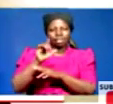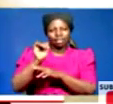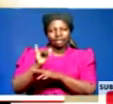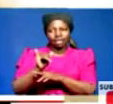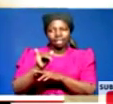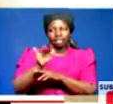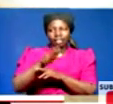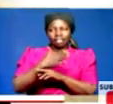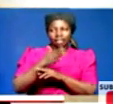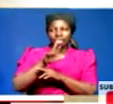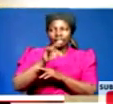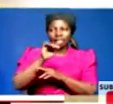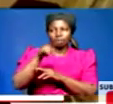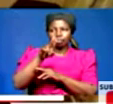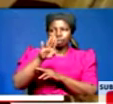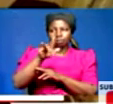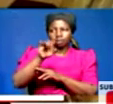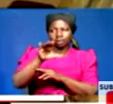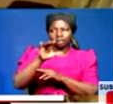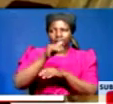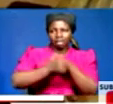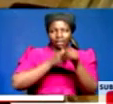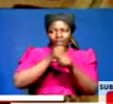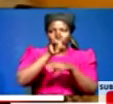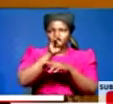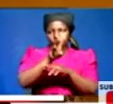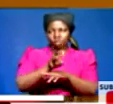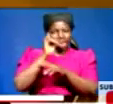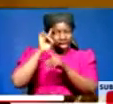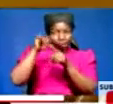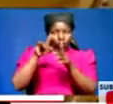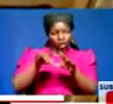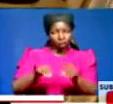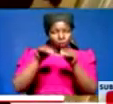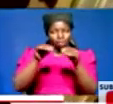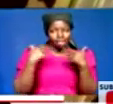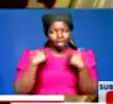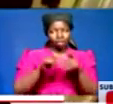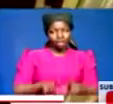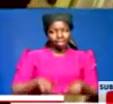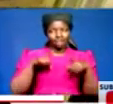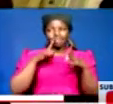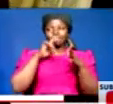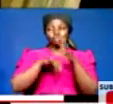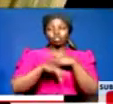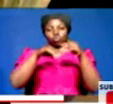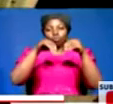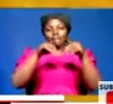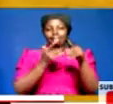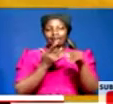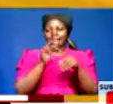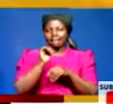with an aim of promoting healthy living. She explains that clay soil is alkaline in nature and the clay